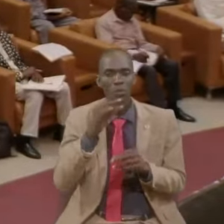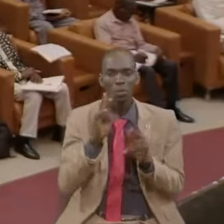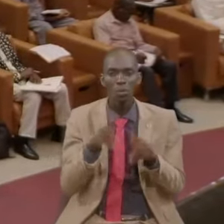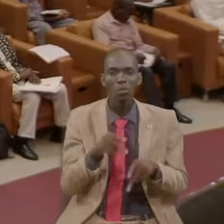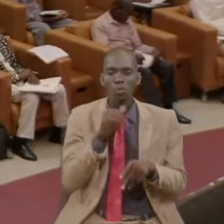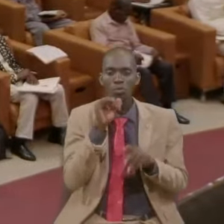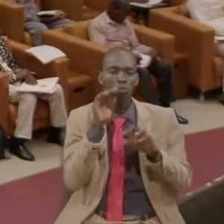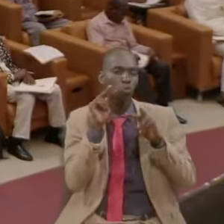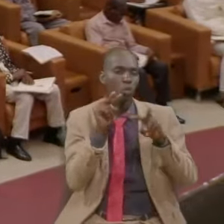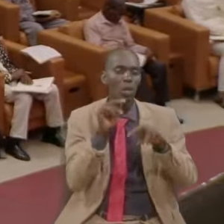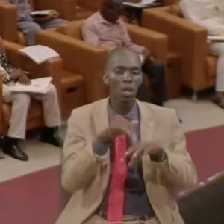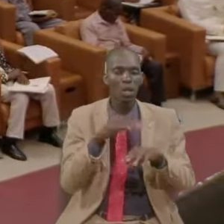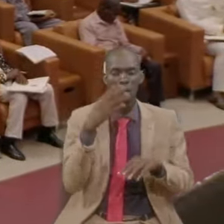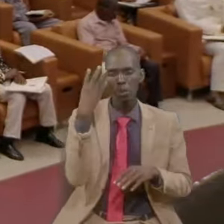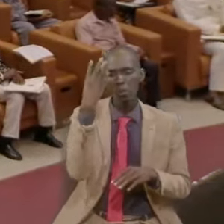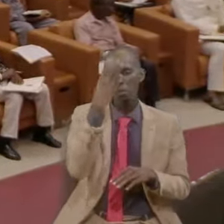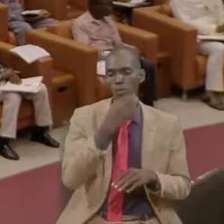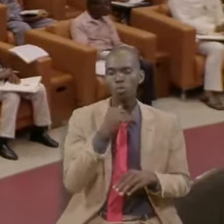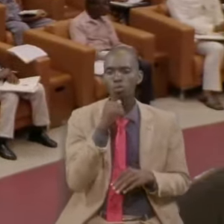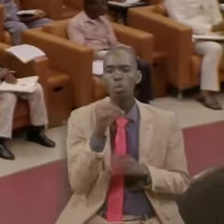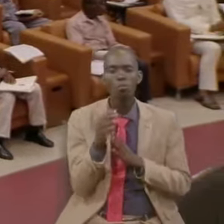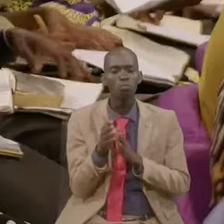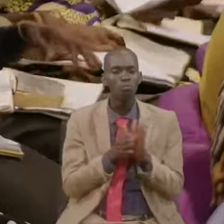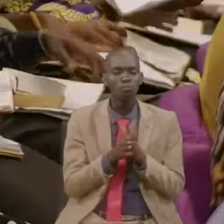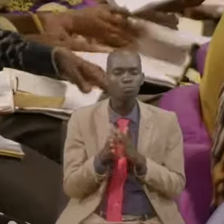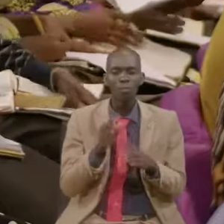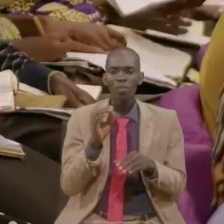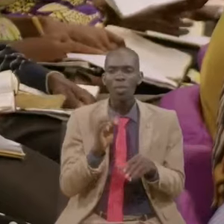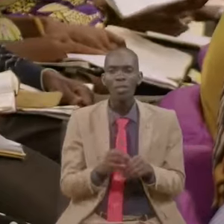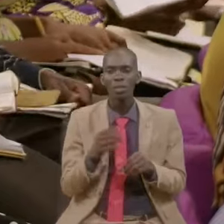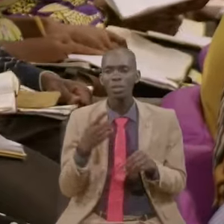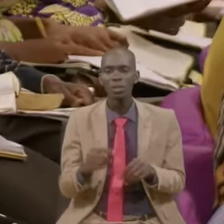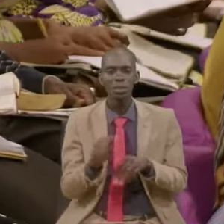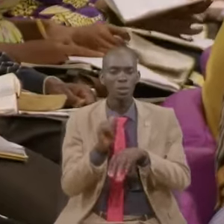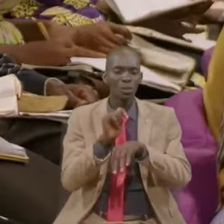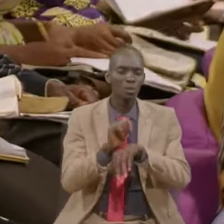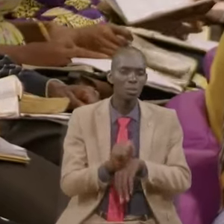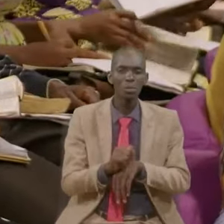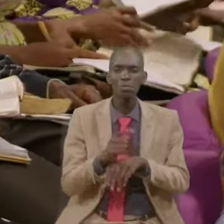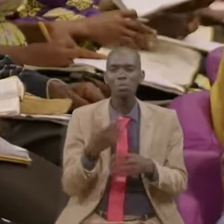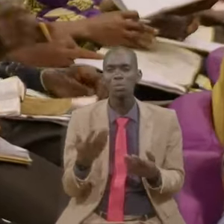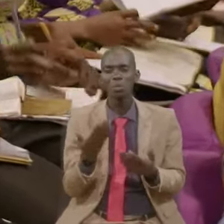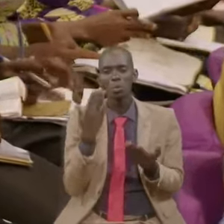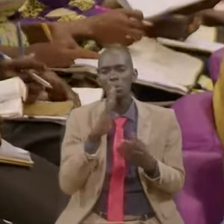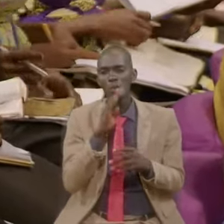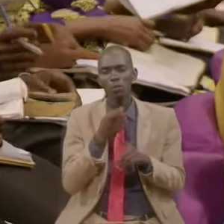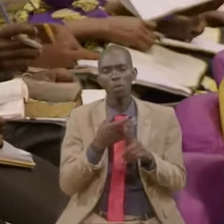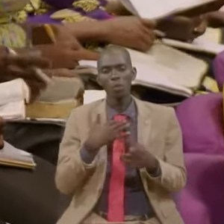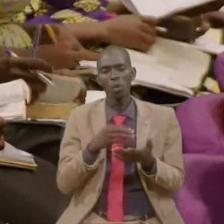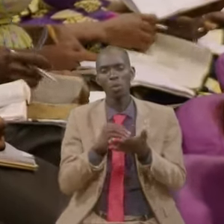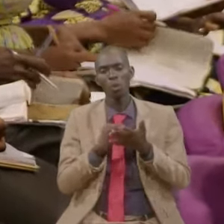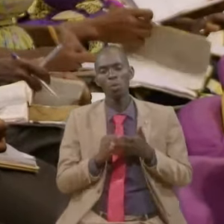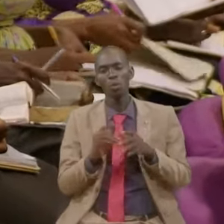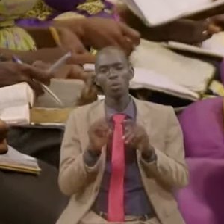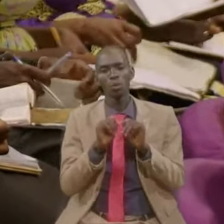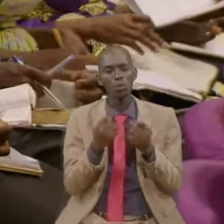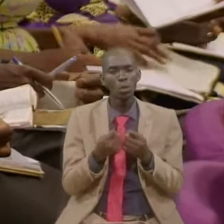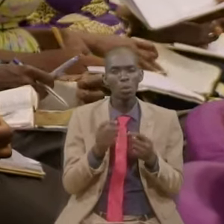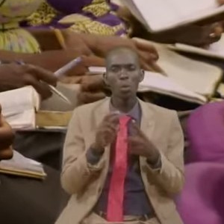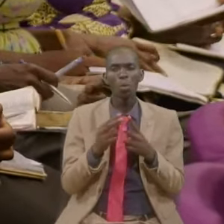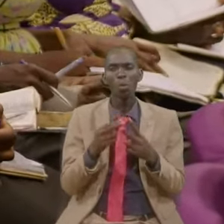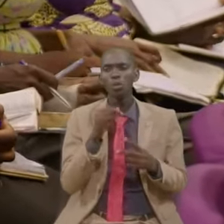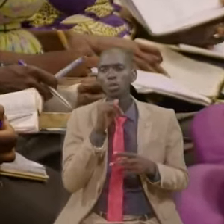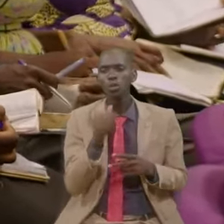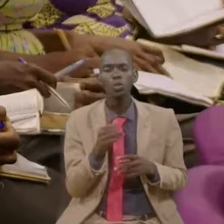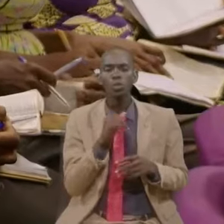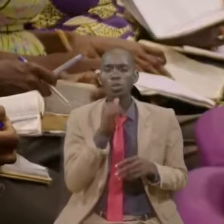beauty. We're not looking at their tribe. We're not looking whether they come from my tribe or not. We're not looking at their nation. They